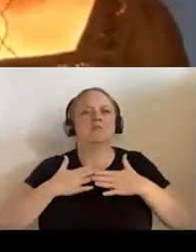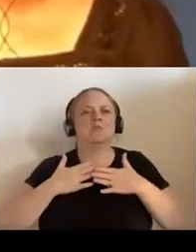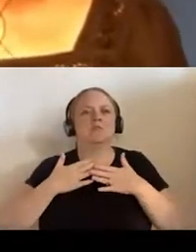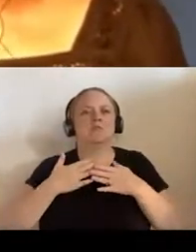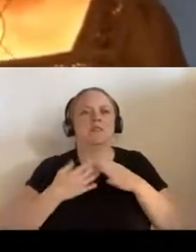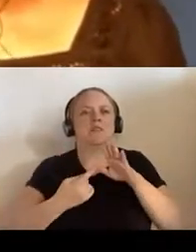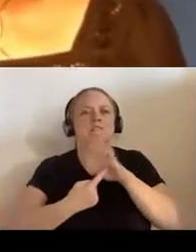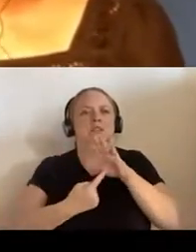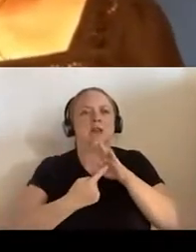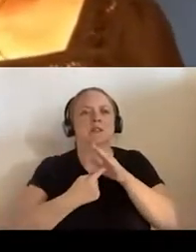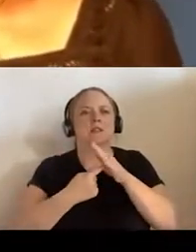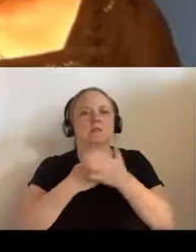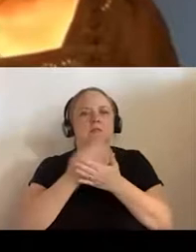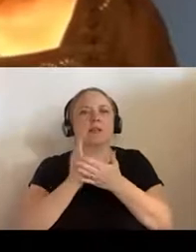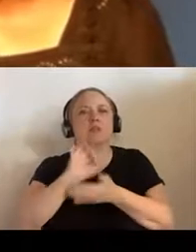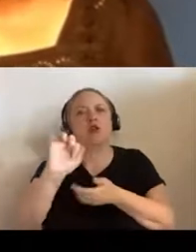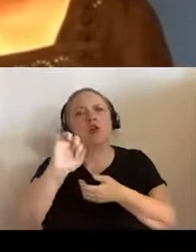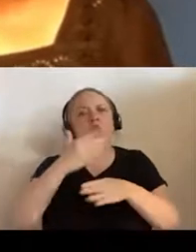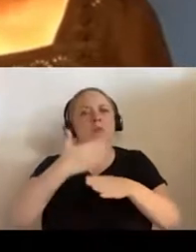fundamental element of your practice?